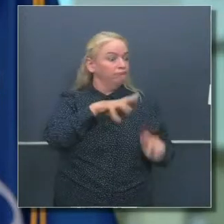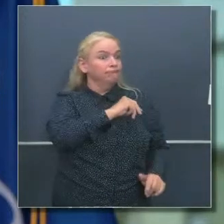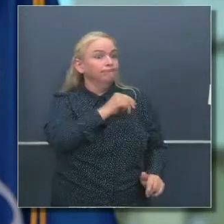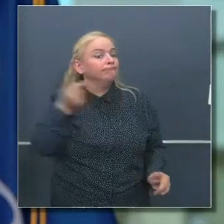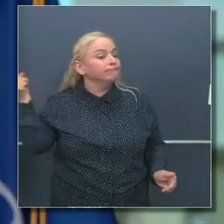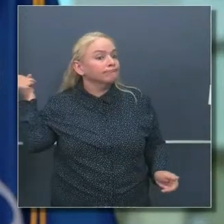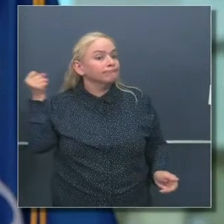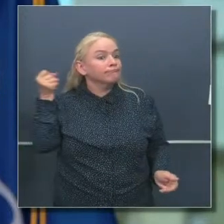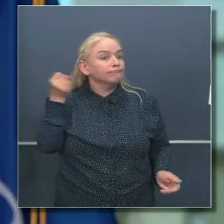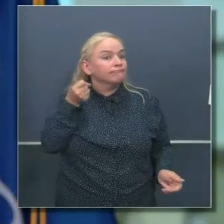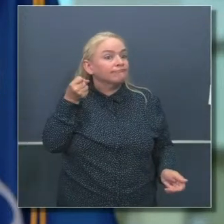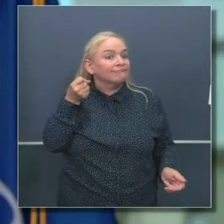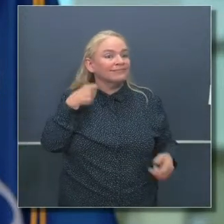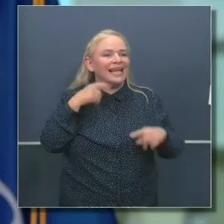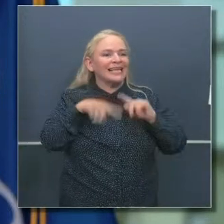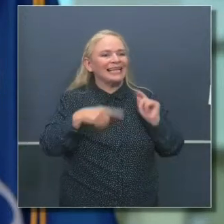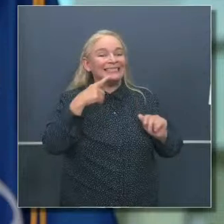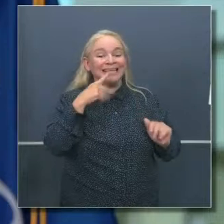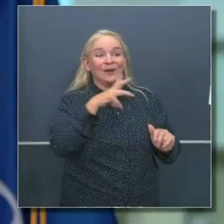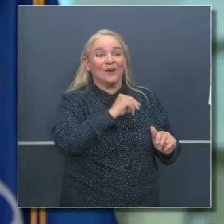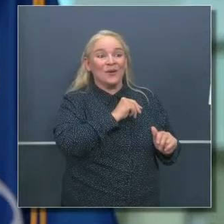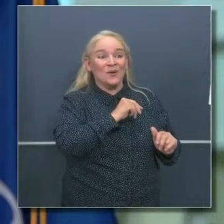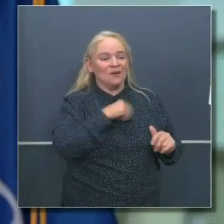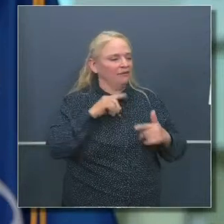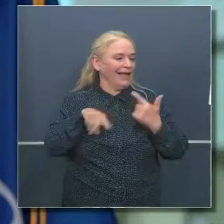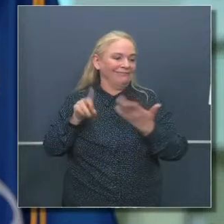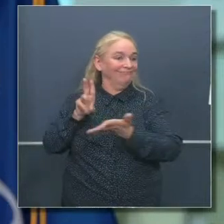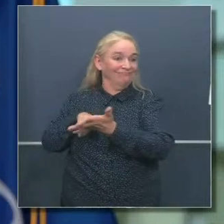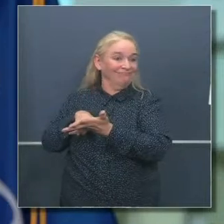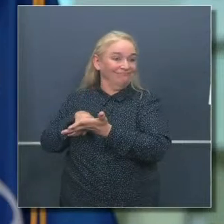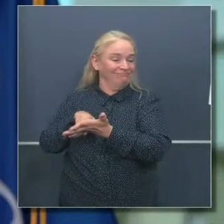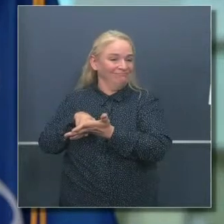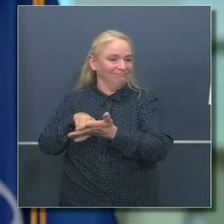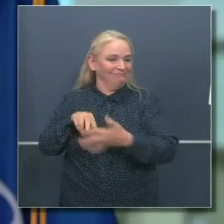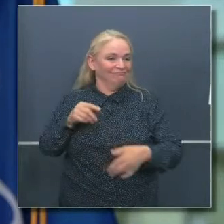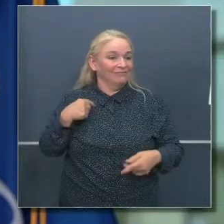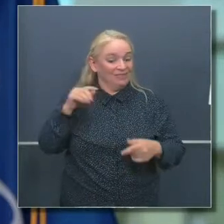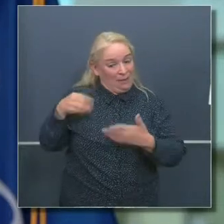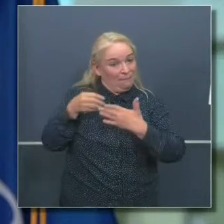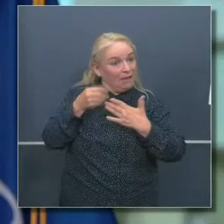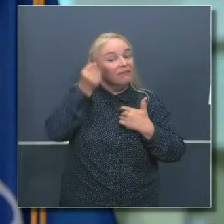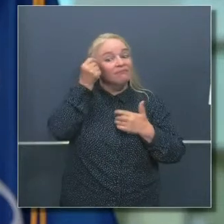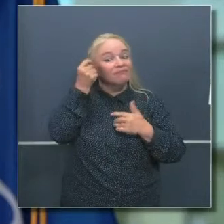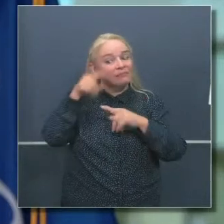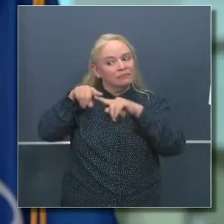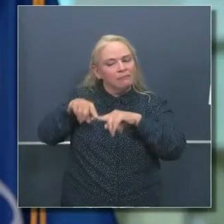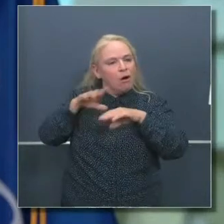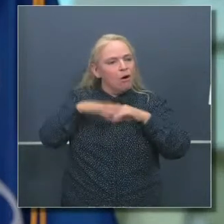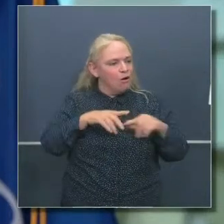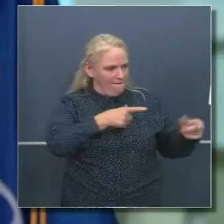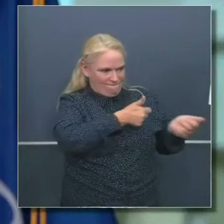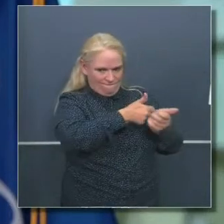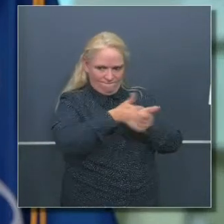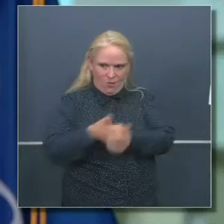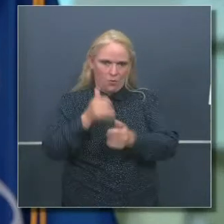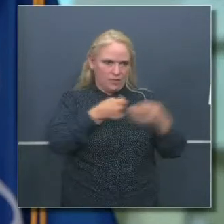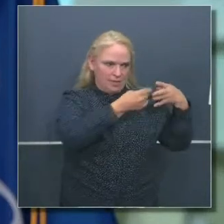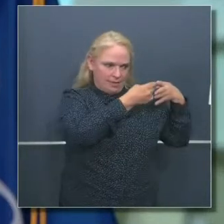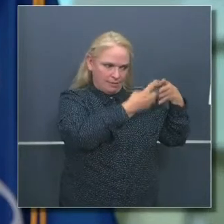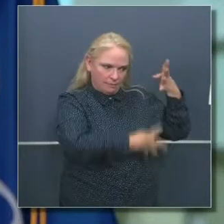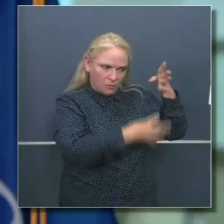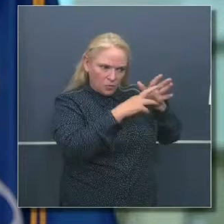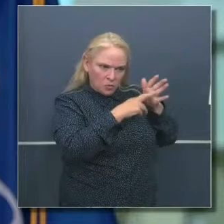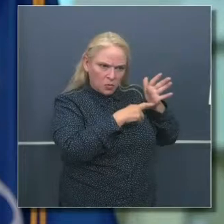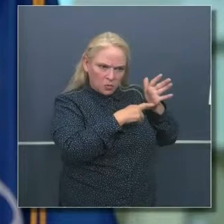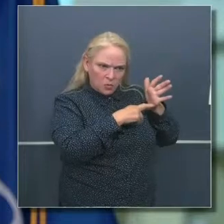own. I couldn't just sign an executive order to make contingent contributions to counties. I needed the consent and concurrence